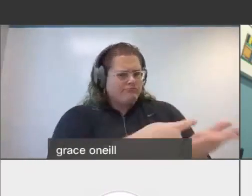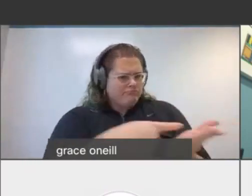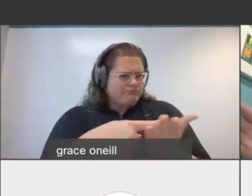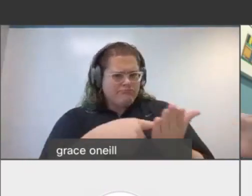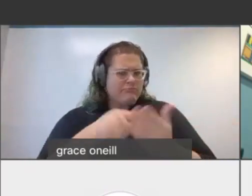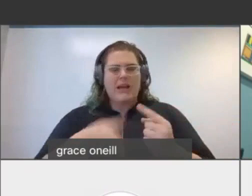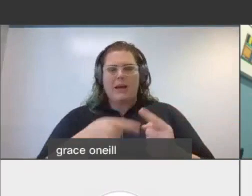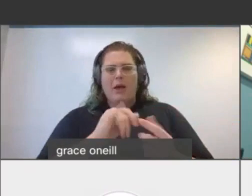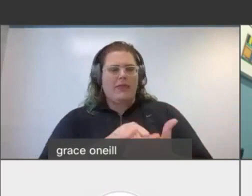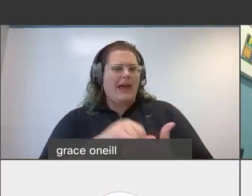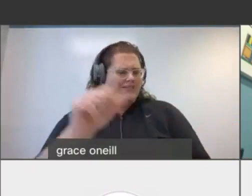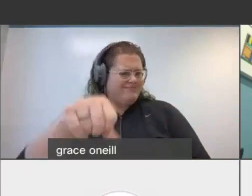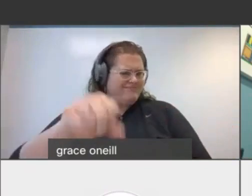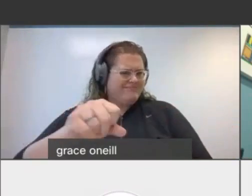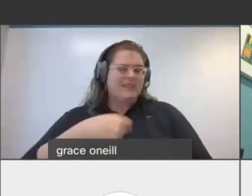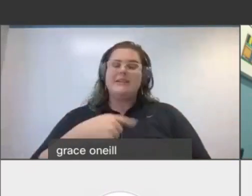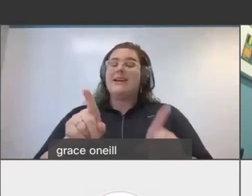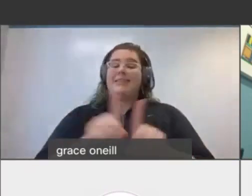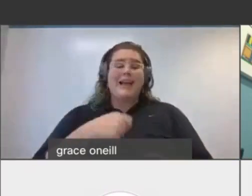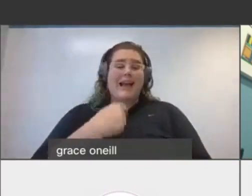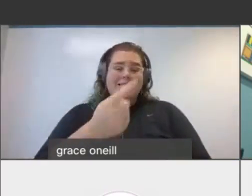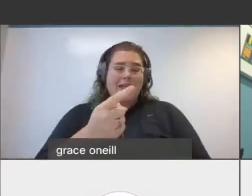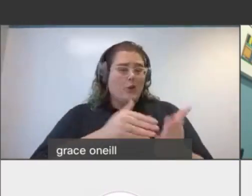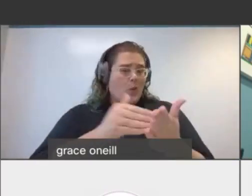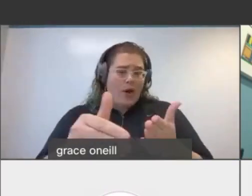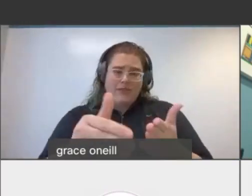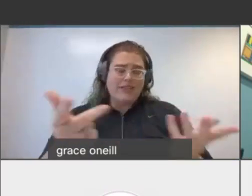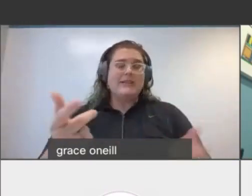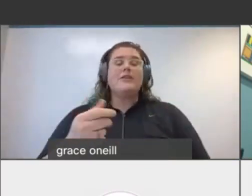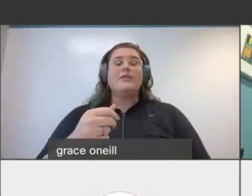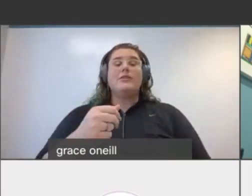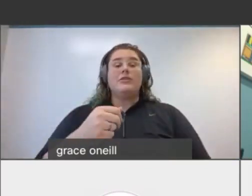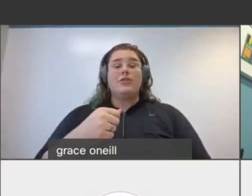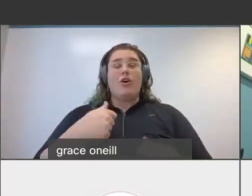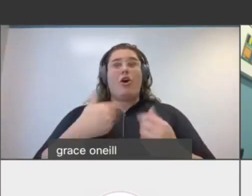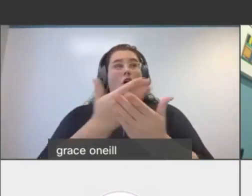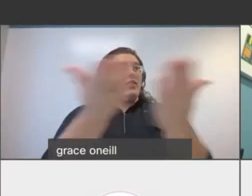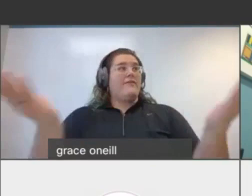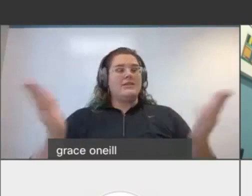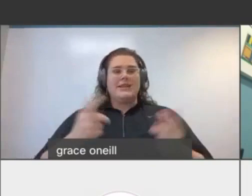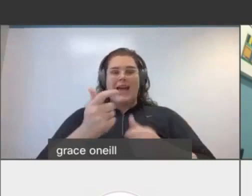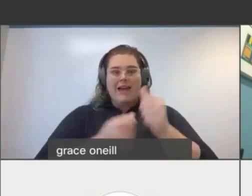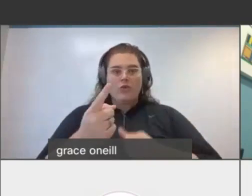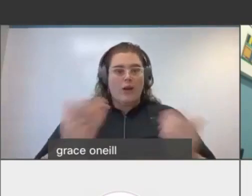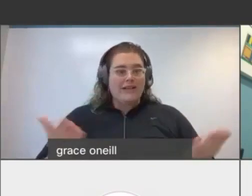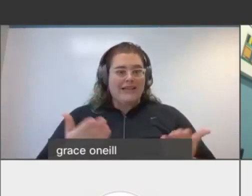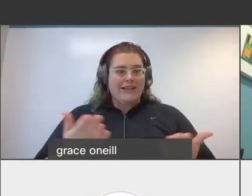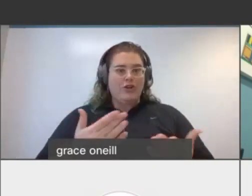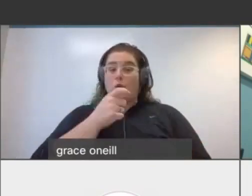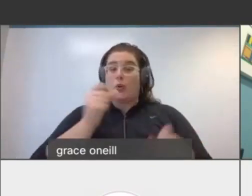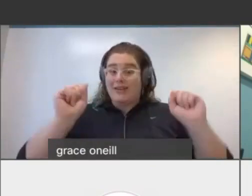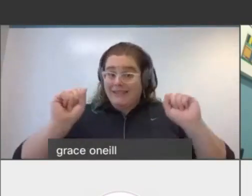as I say as often as I can, all of us who can get